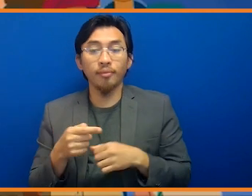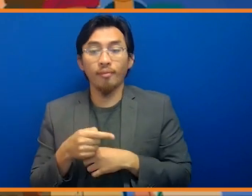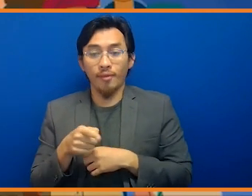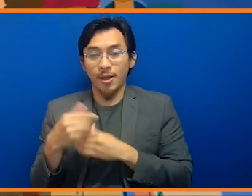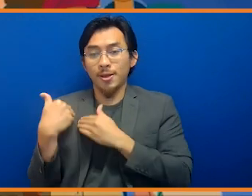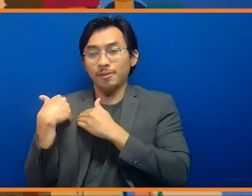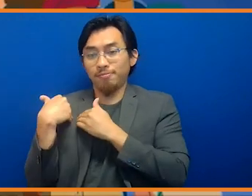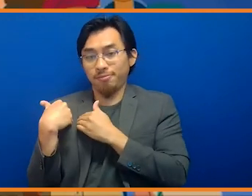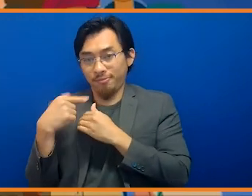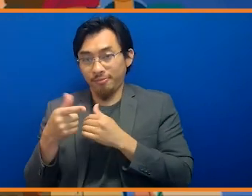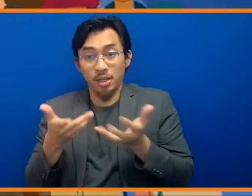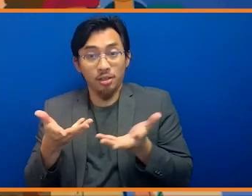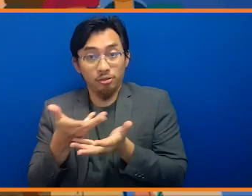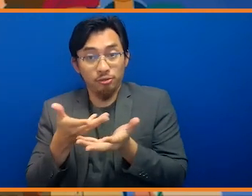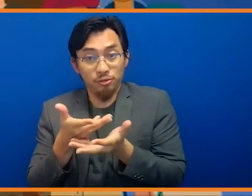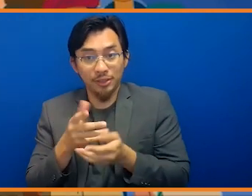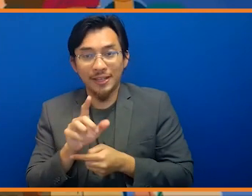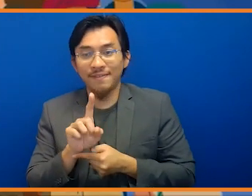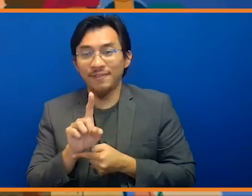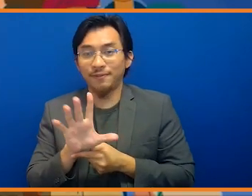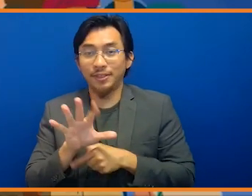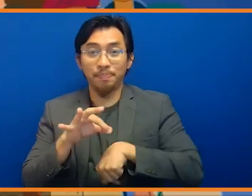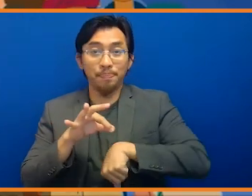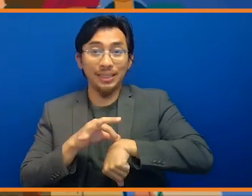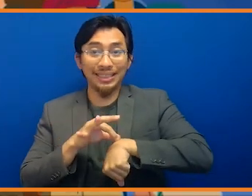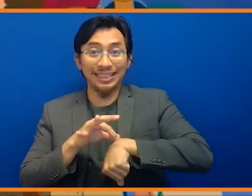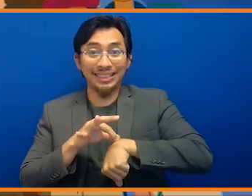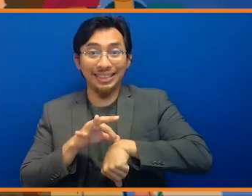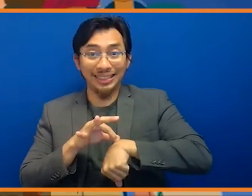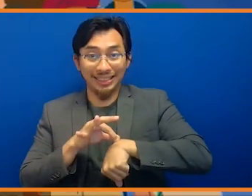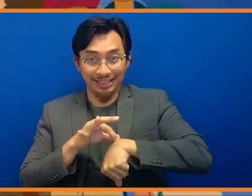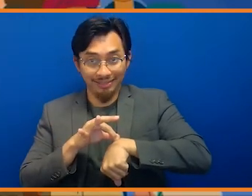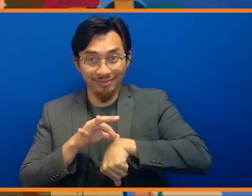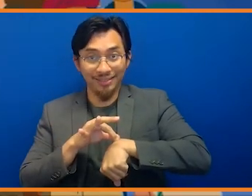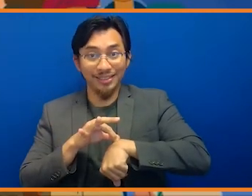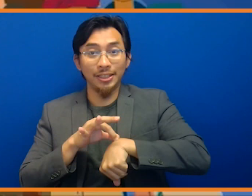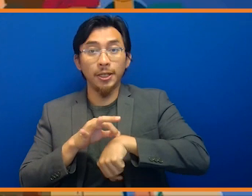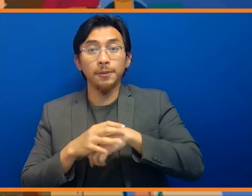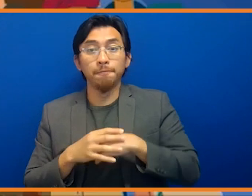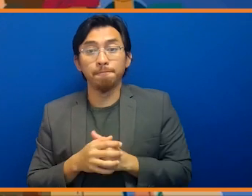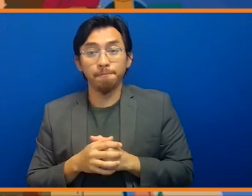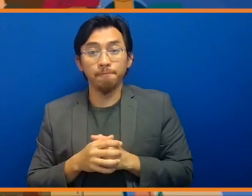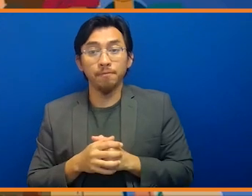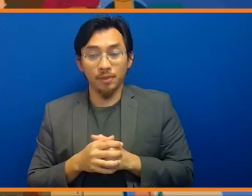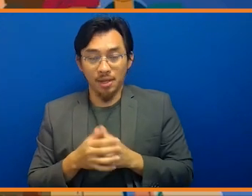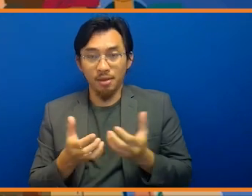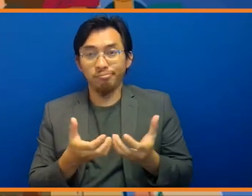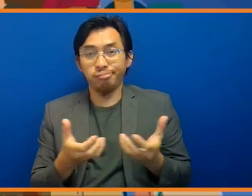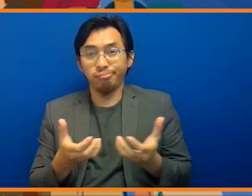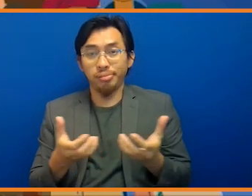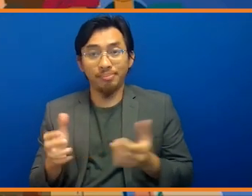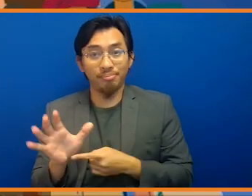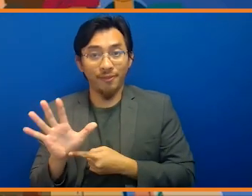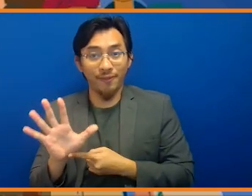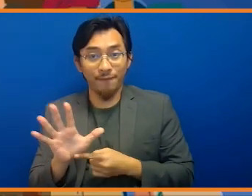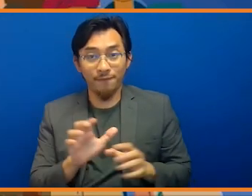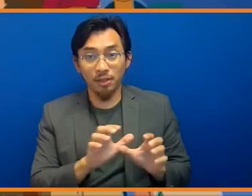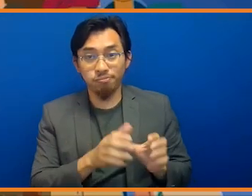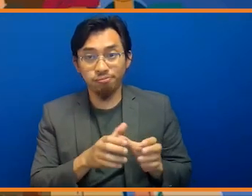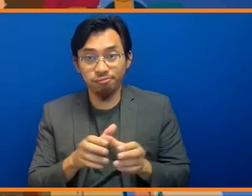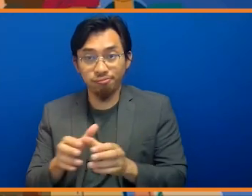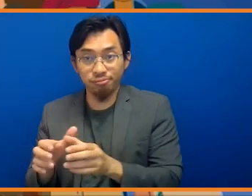past. A discussion for 15 minutes. The participants are divided